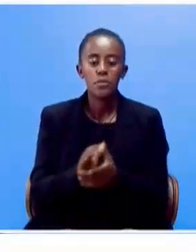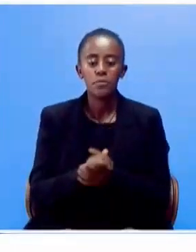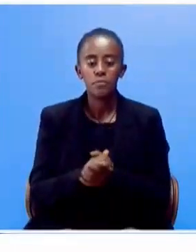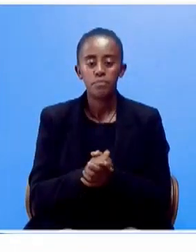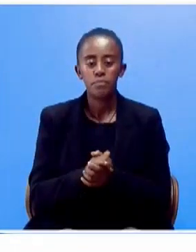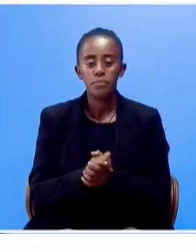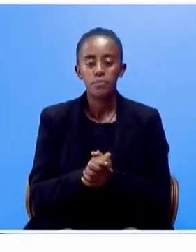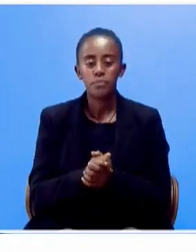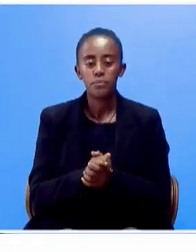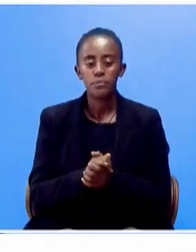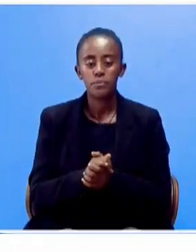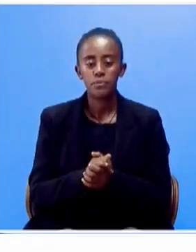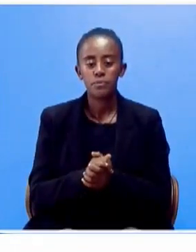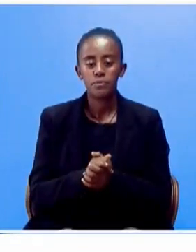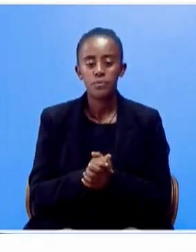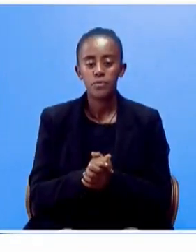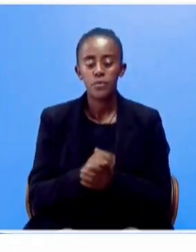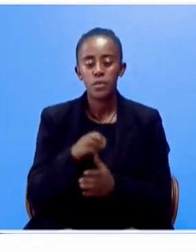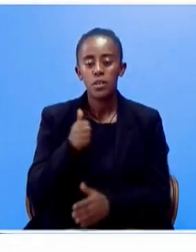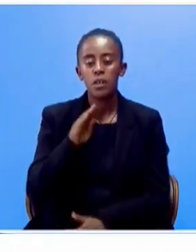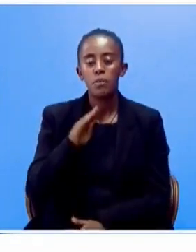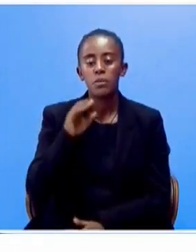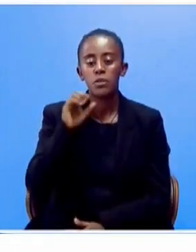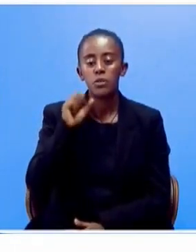2, absolutely.